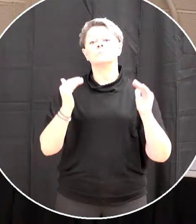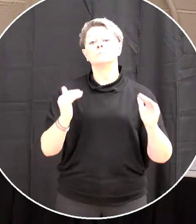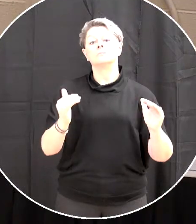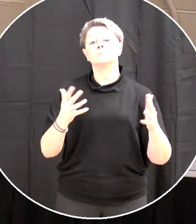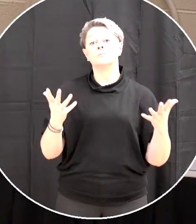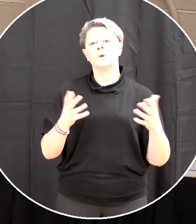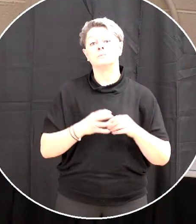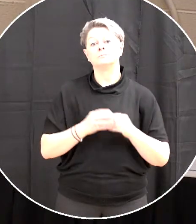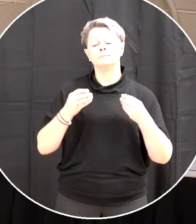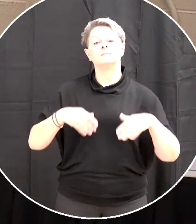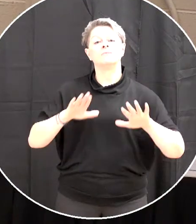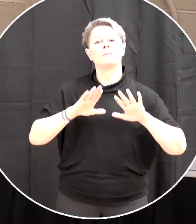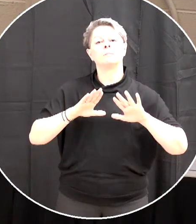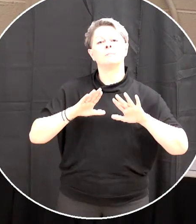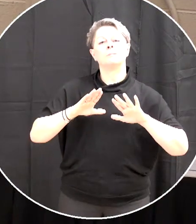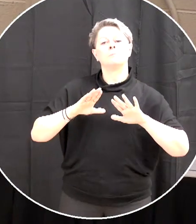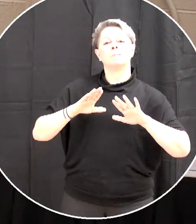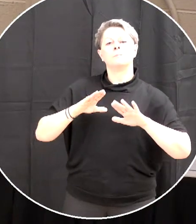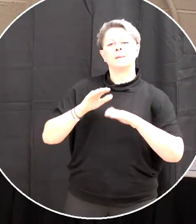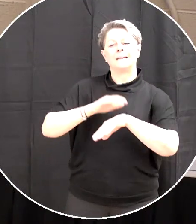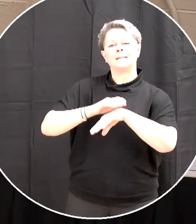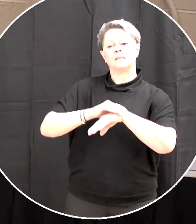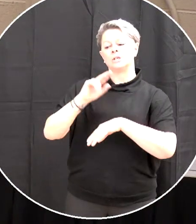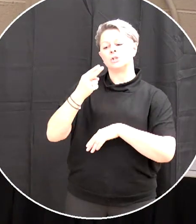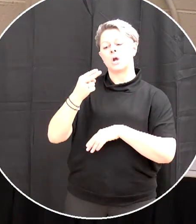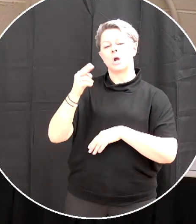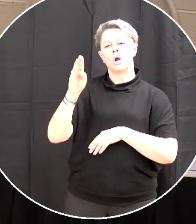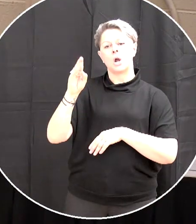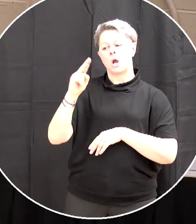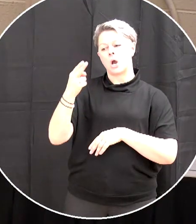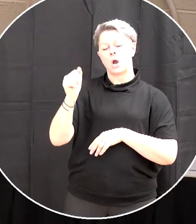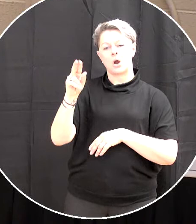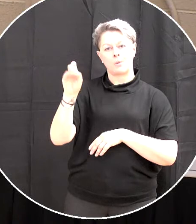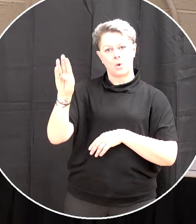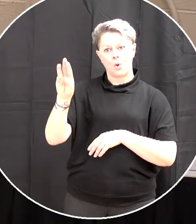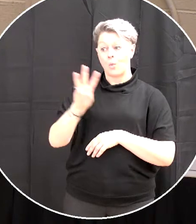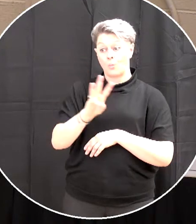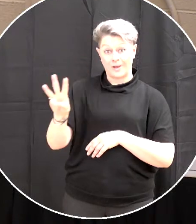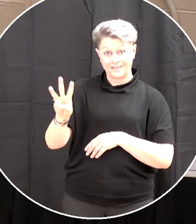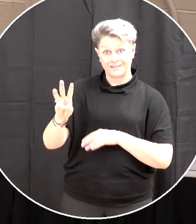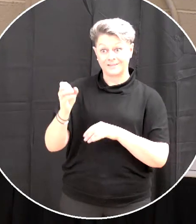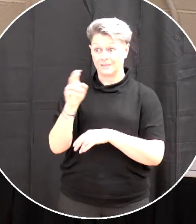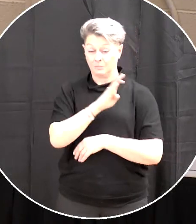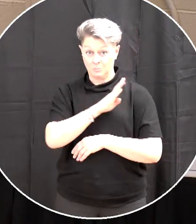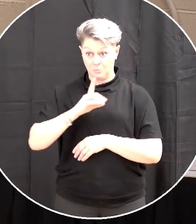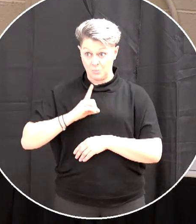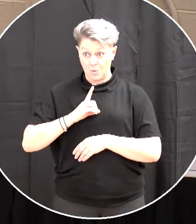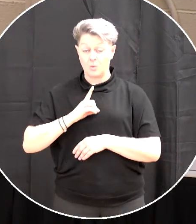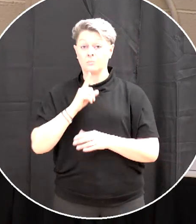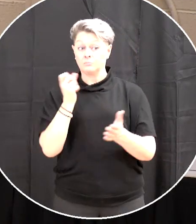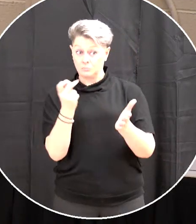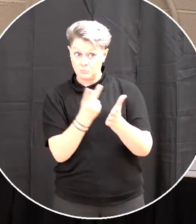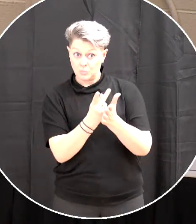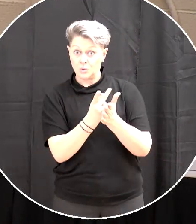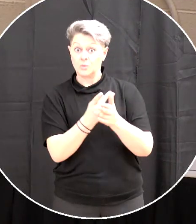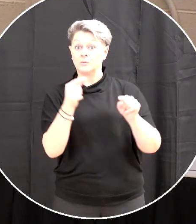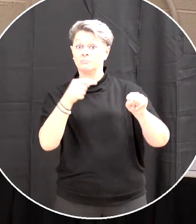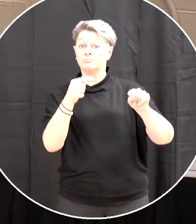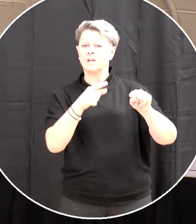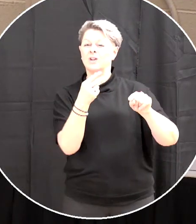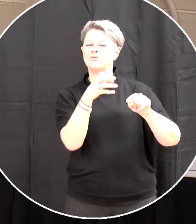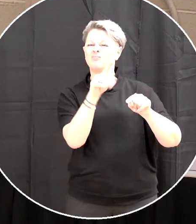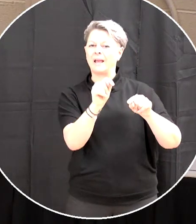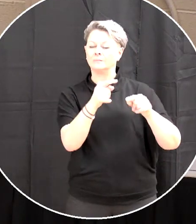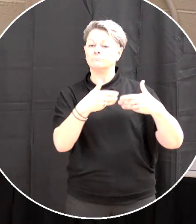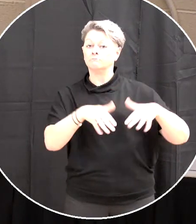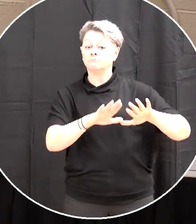relinquish Crown Land Grant, English Harbour West. The board approved the relinquishing of the unused grant in English Harbour